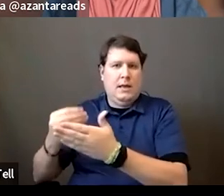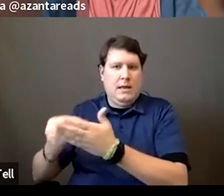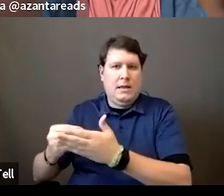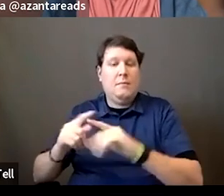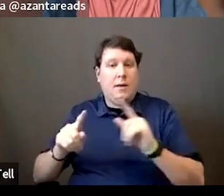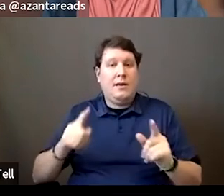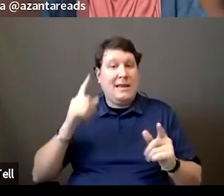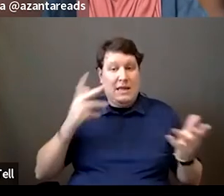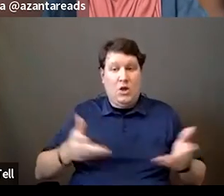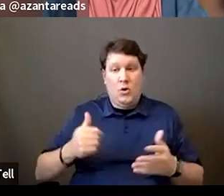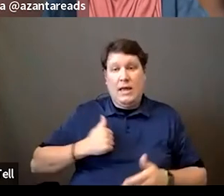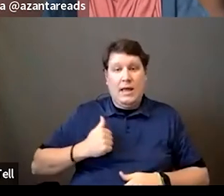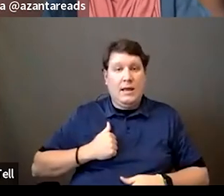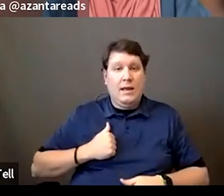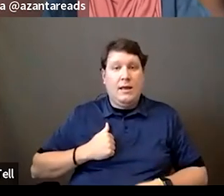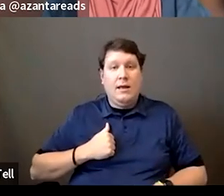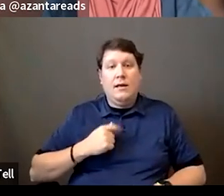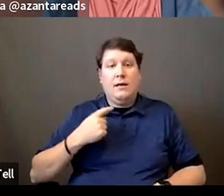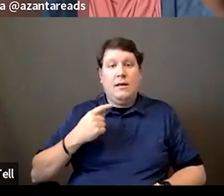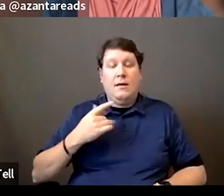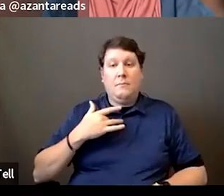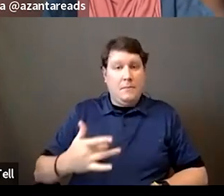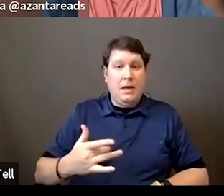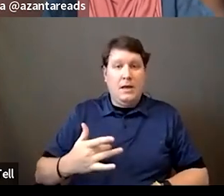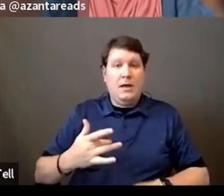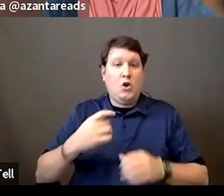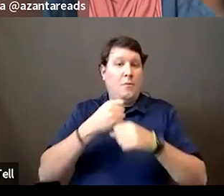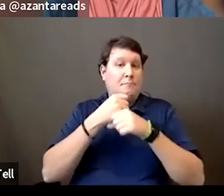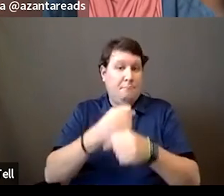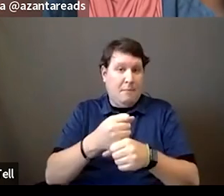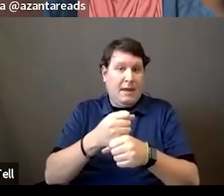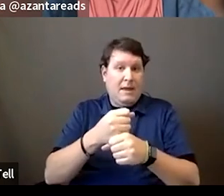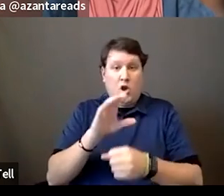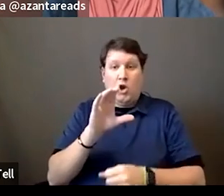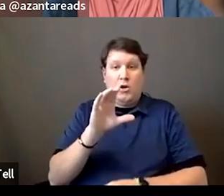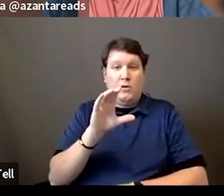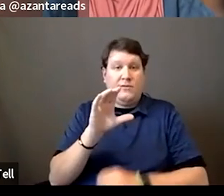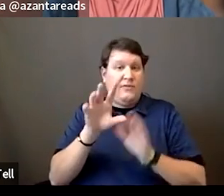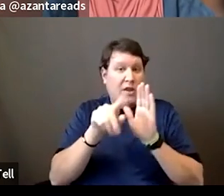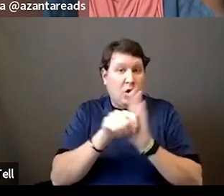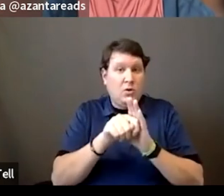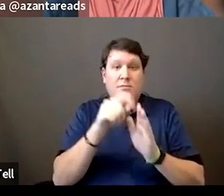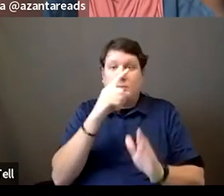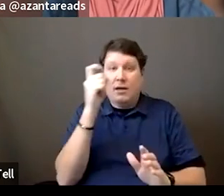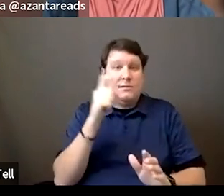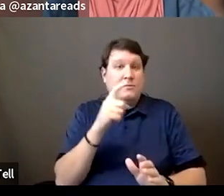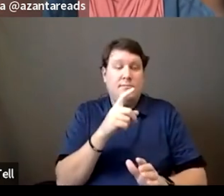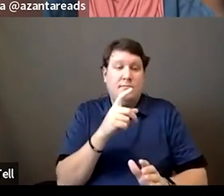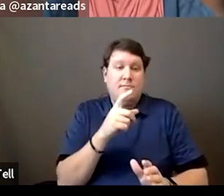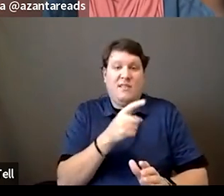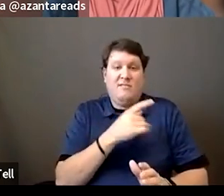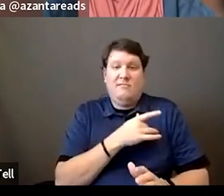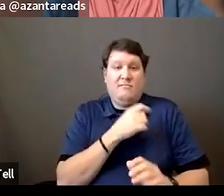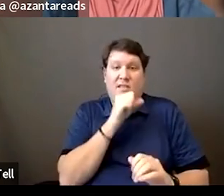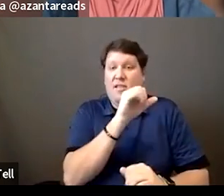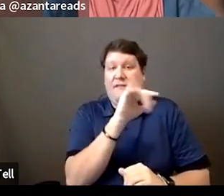it out of the love of their heart. They're doing it just because they love to read and they love to promote.